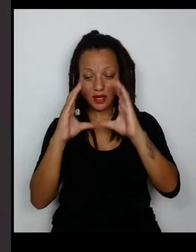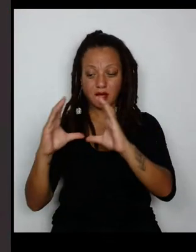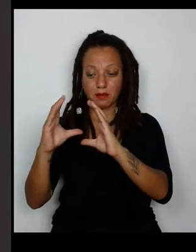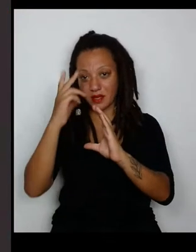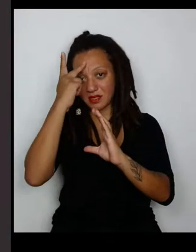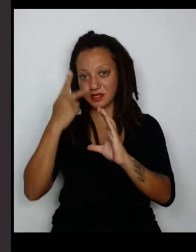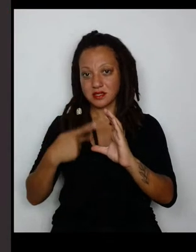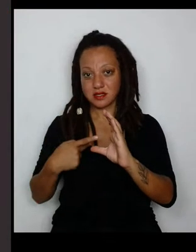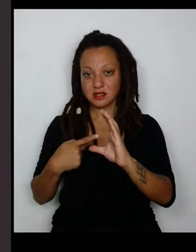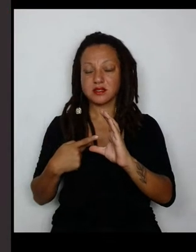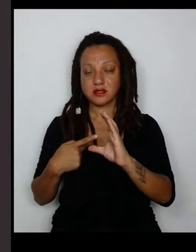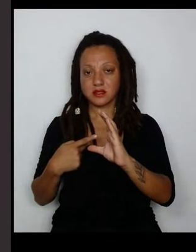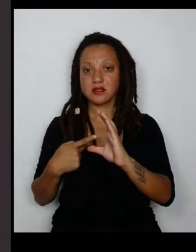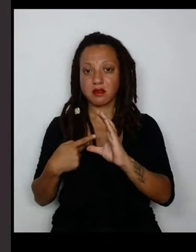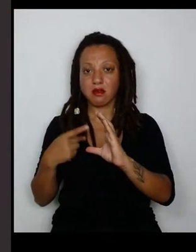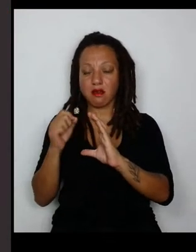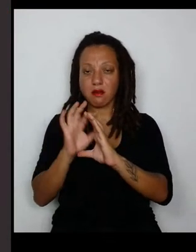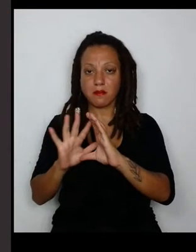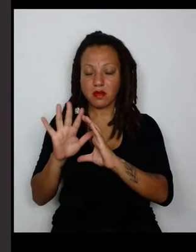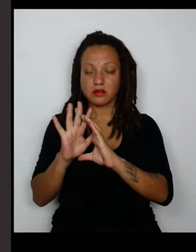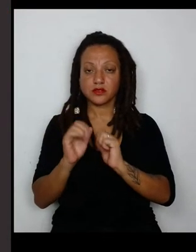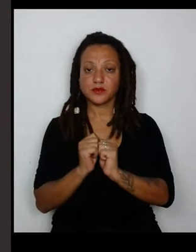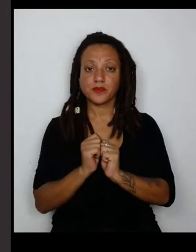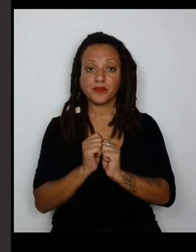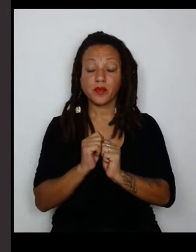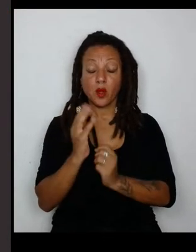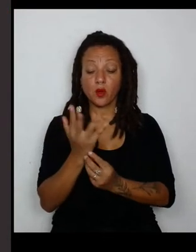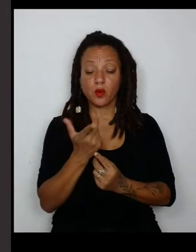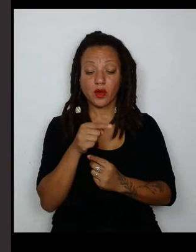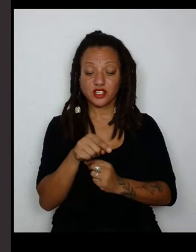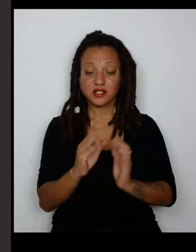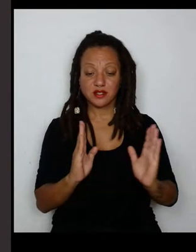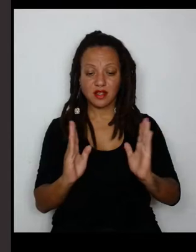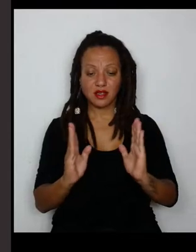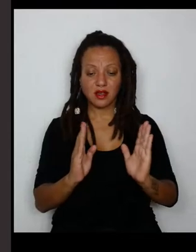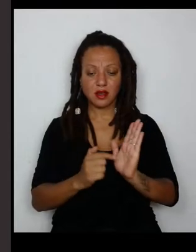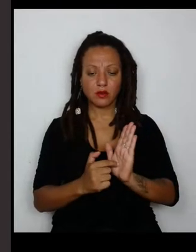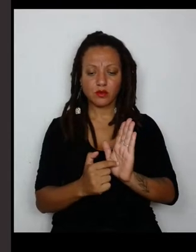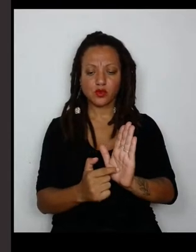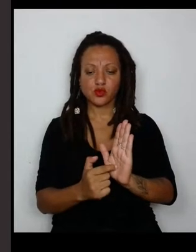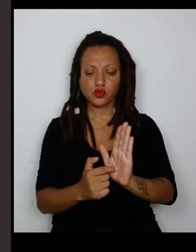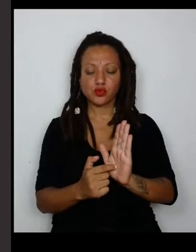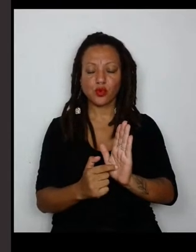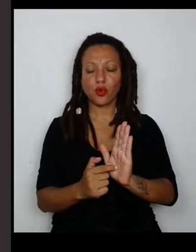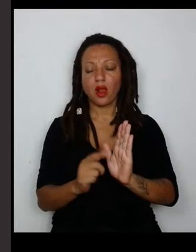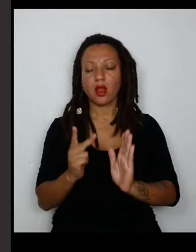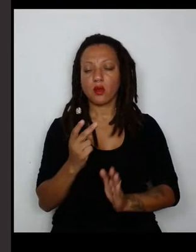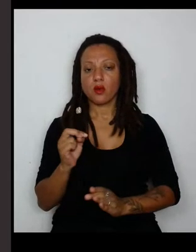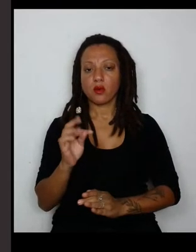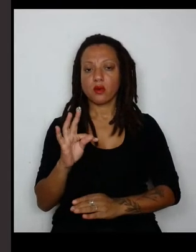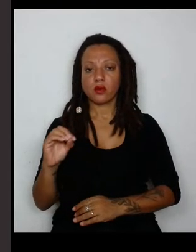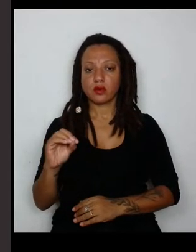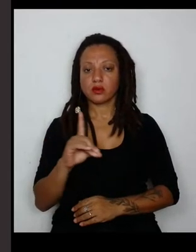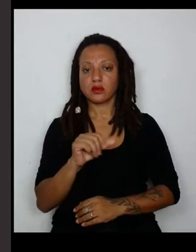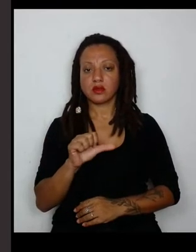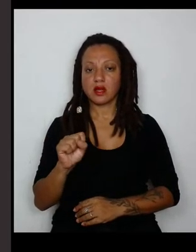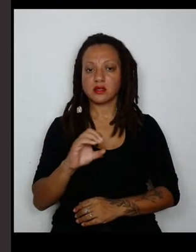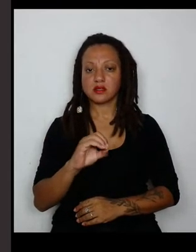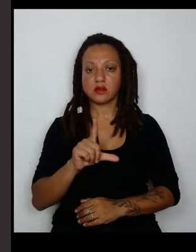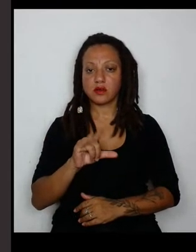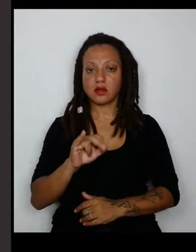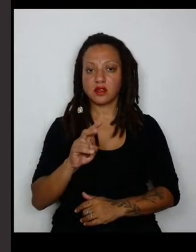himself as christ in the garden of olives is it safe to say that the picture is a triple self-portrait end quote